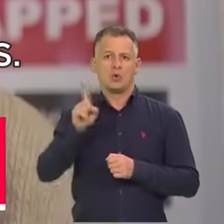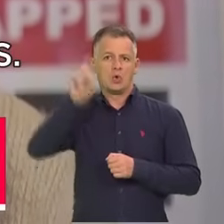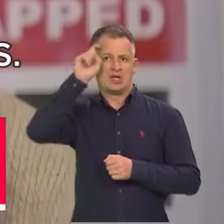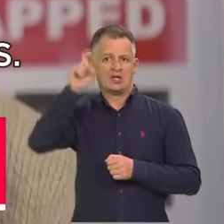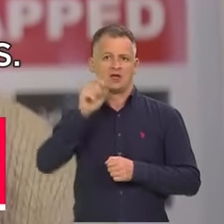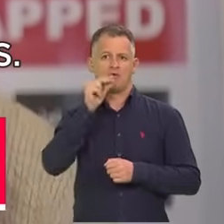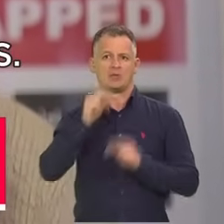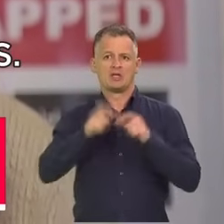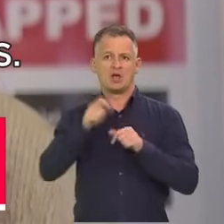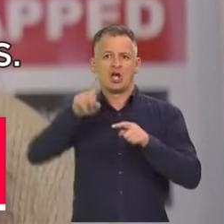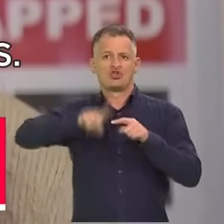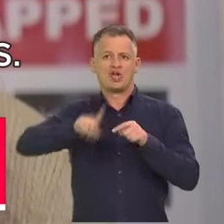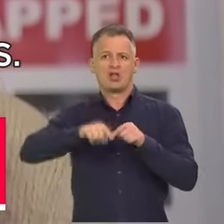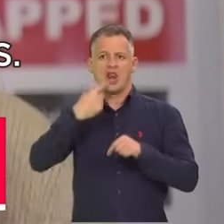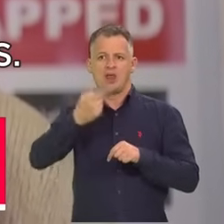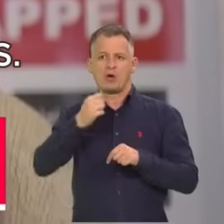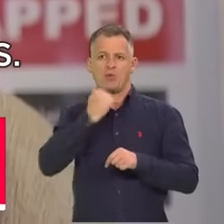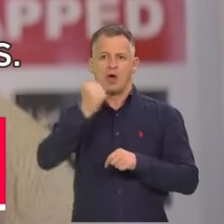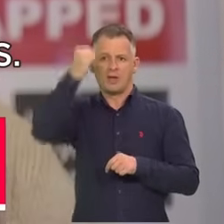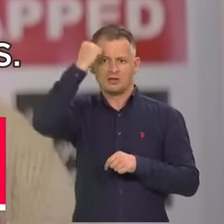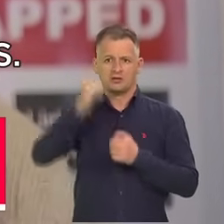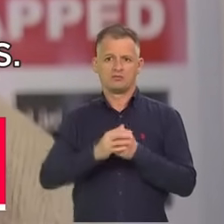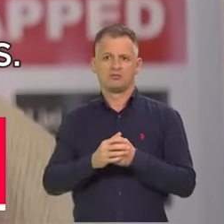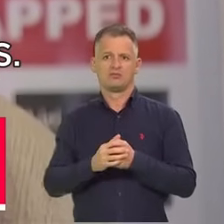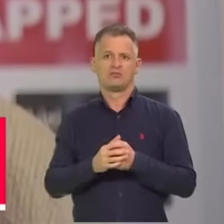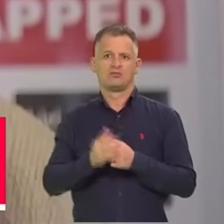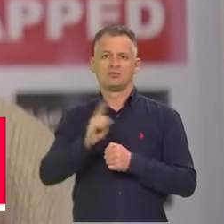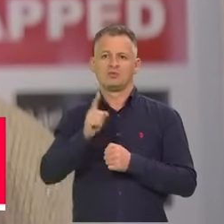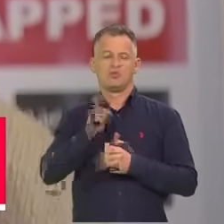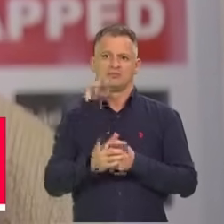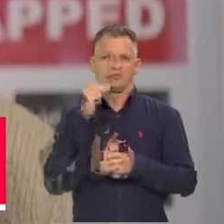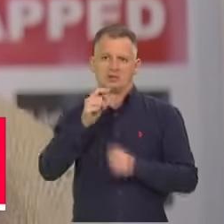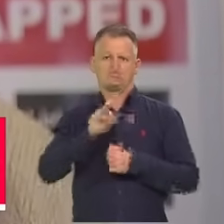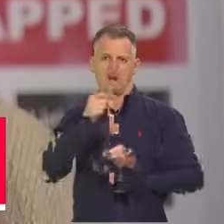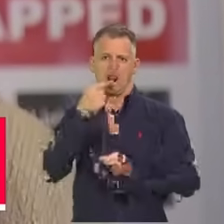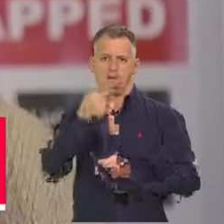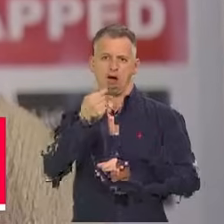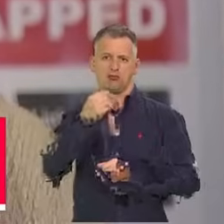Hamas, I don't think we speak the same language. I'm not meaning about Arabic.